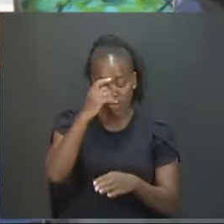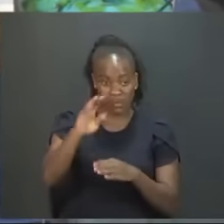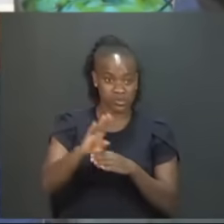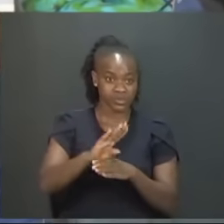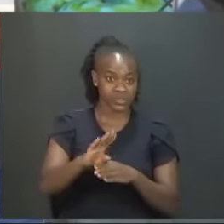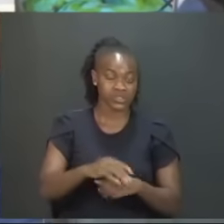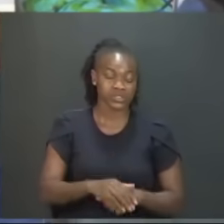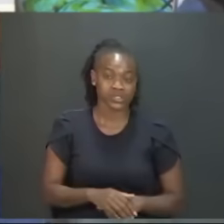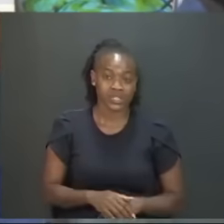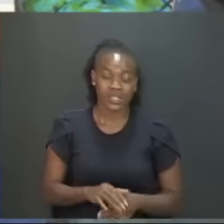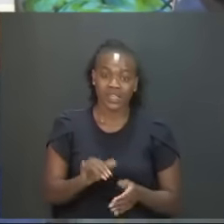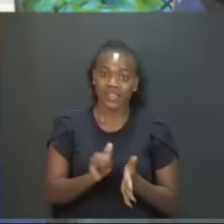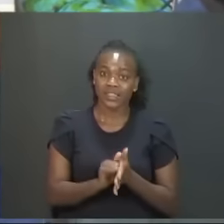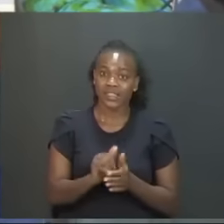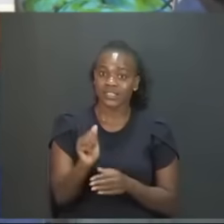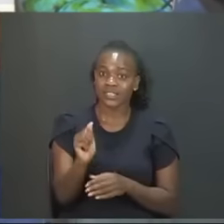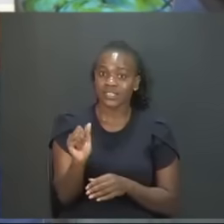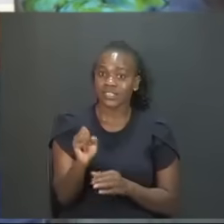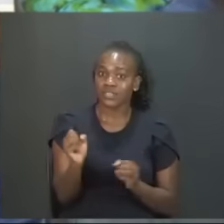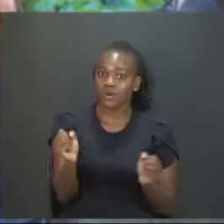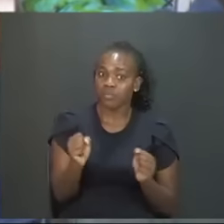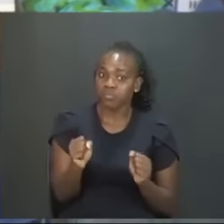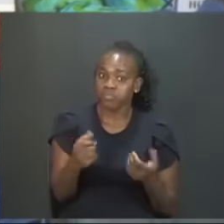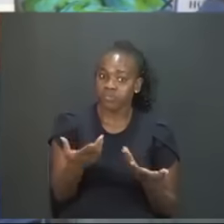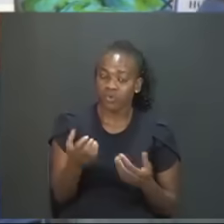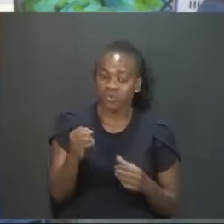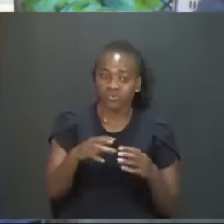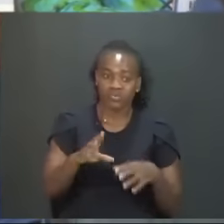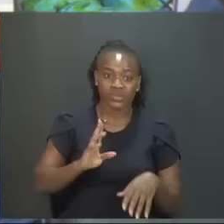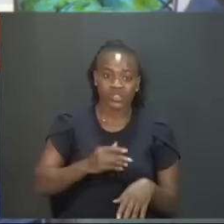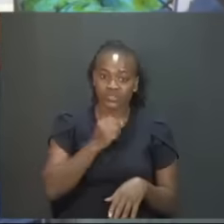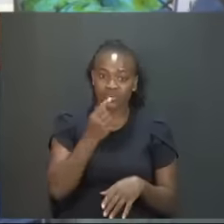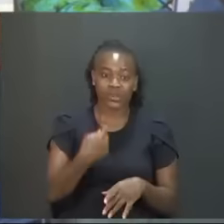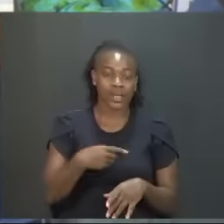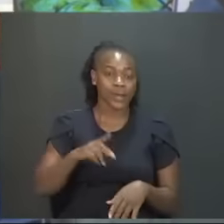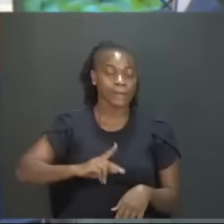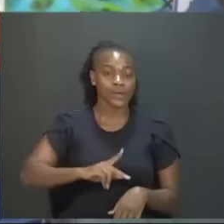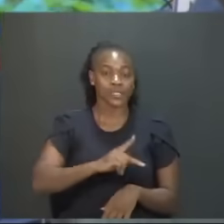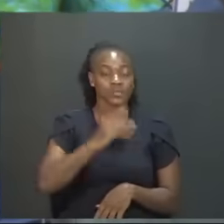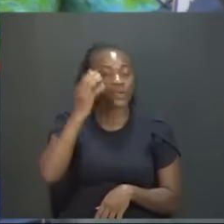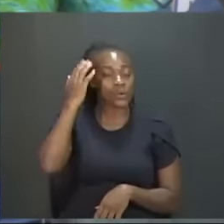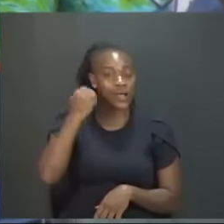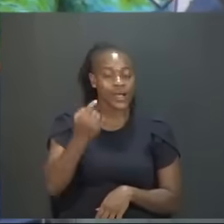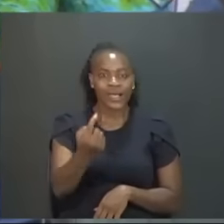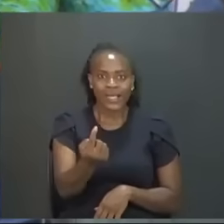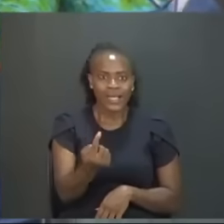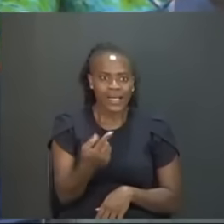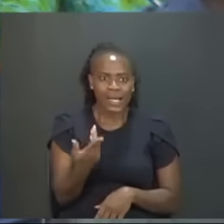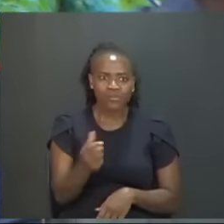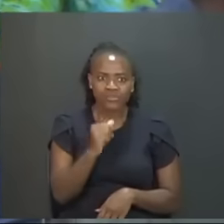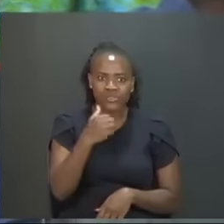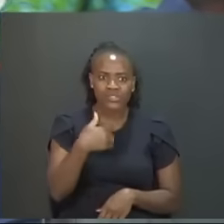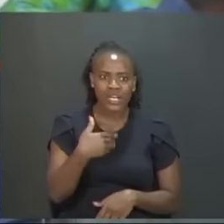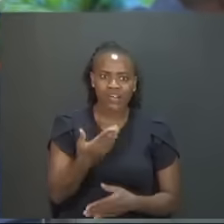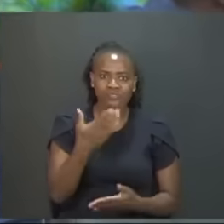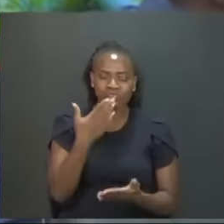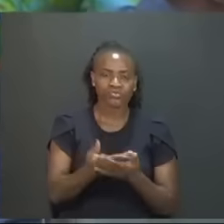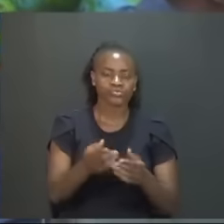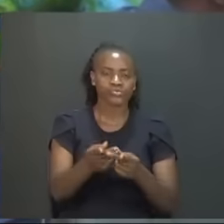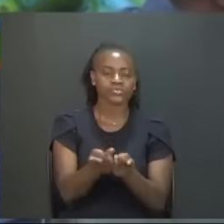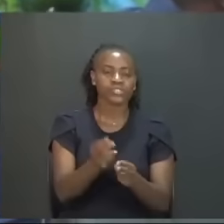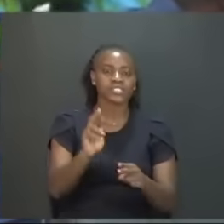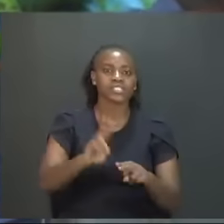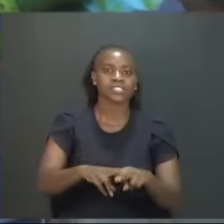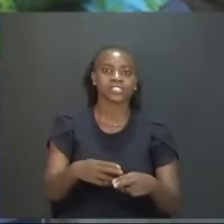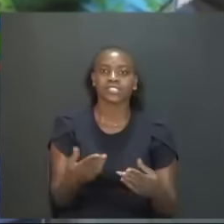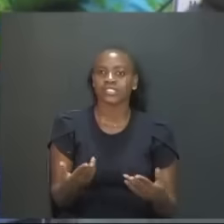air conditioning not working has contributed for members not coming to Parliament. Well, if you come to Parliament and you don't have anywhere to sit before you come to